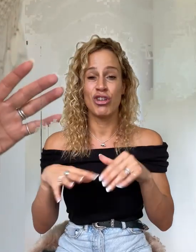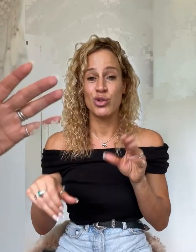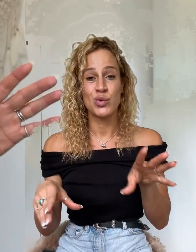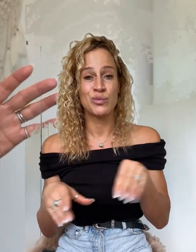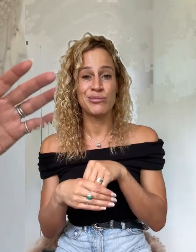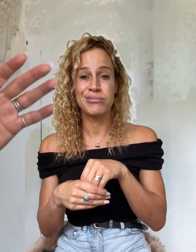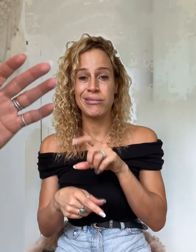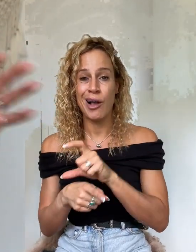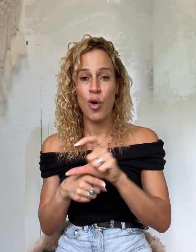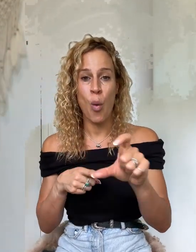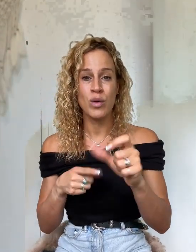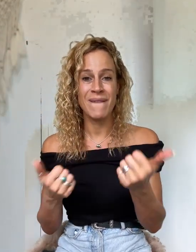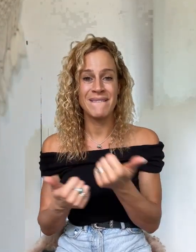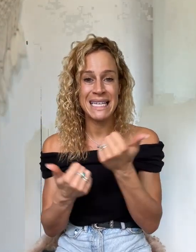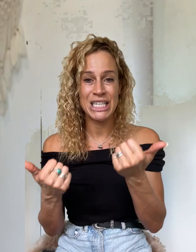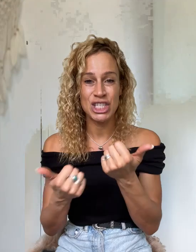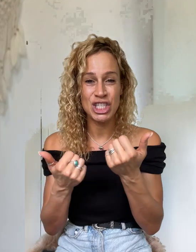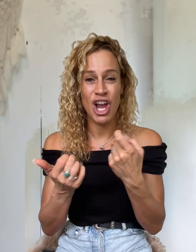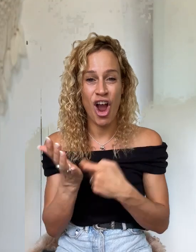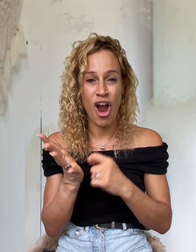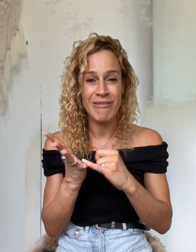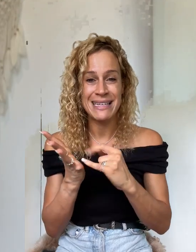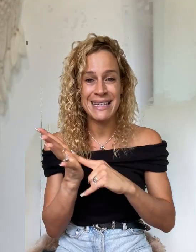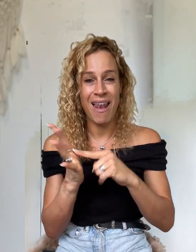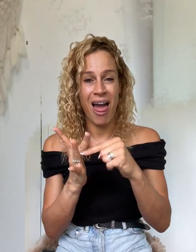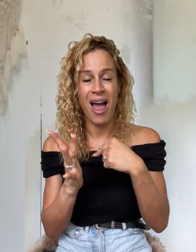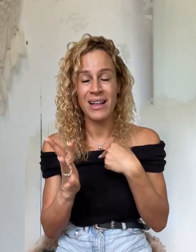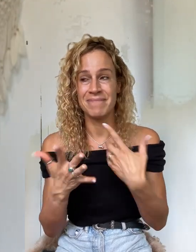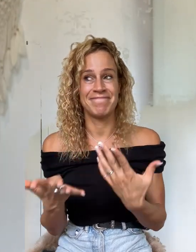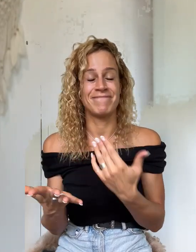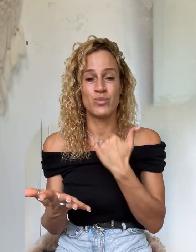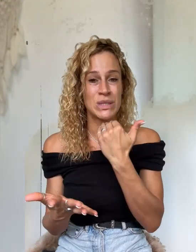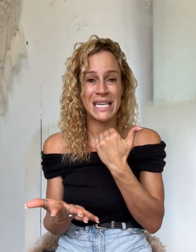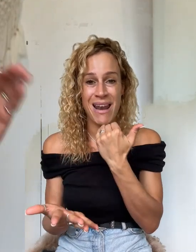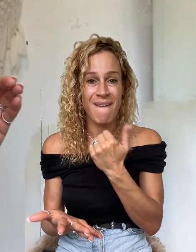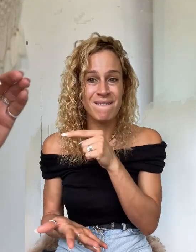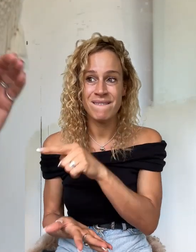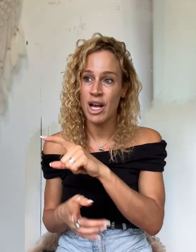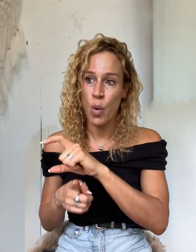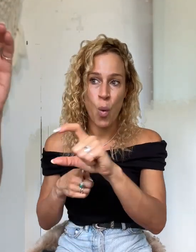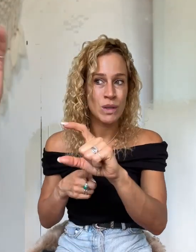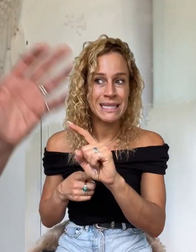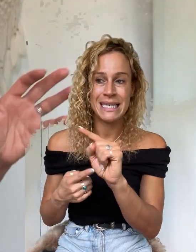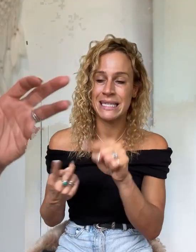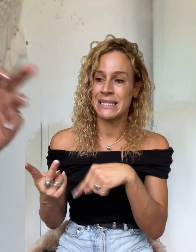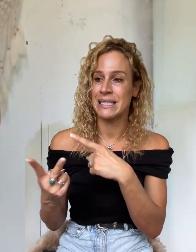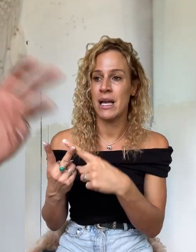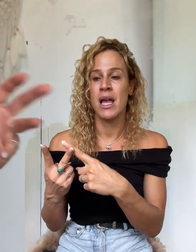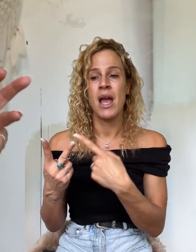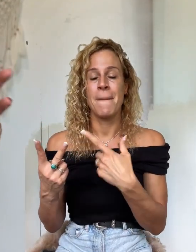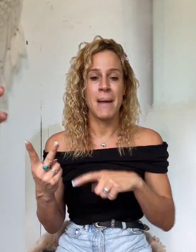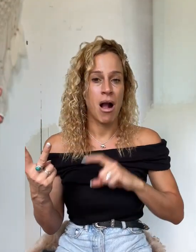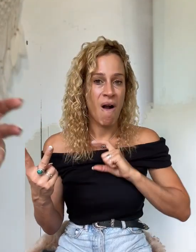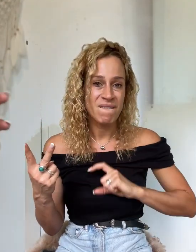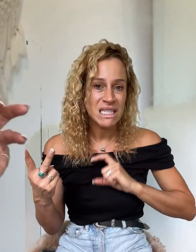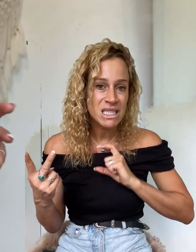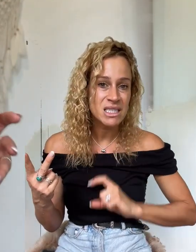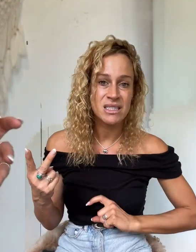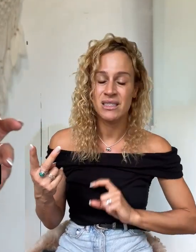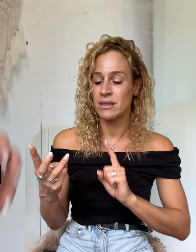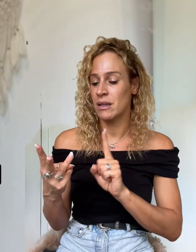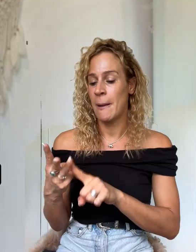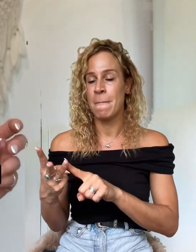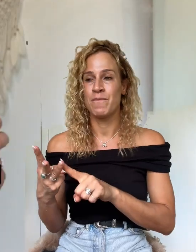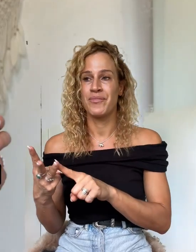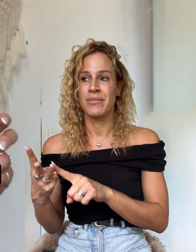on a course, partly because of my confidence, partly because of the course provision or course providers. They're few and far